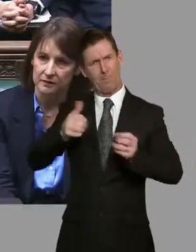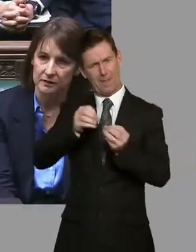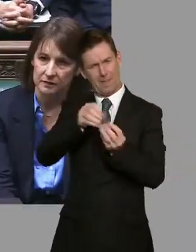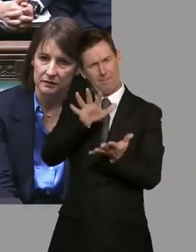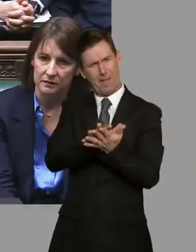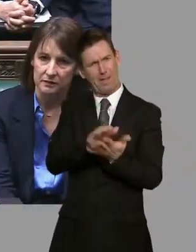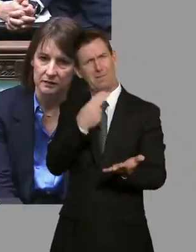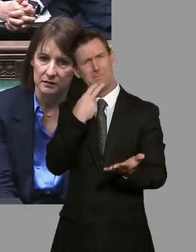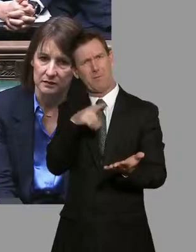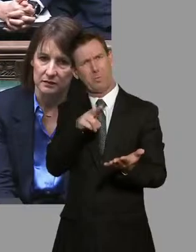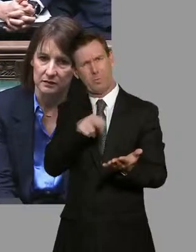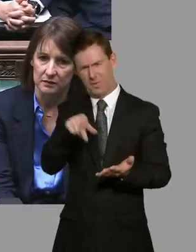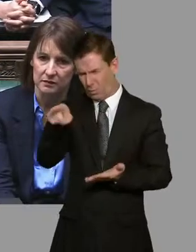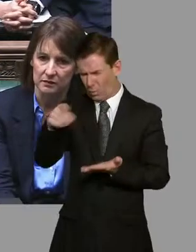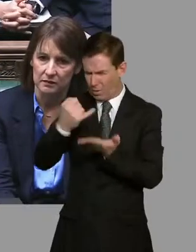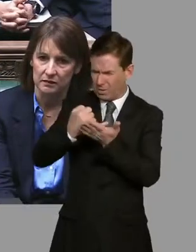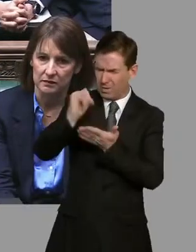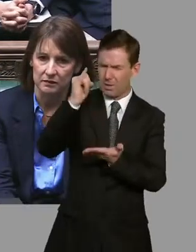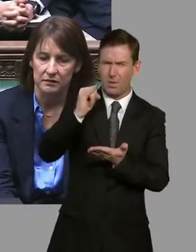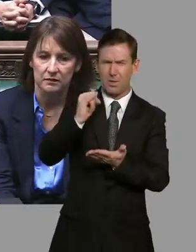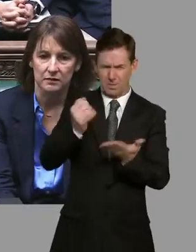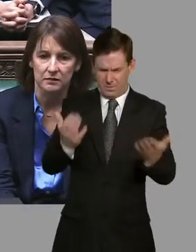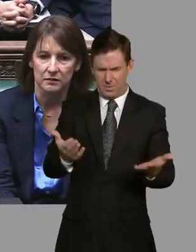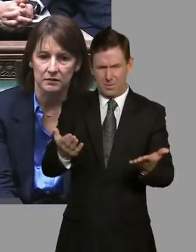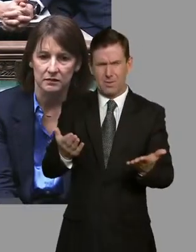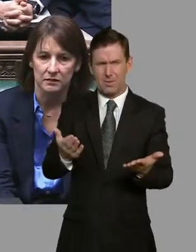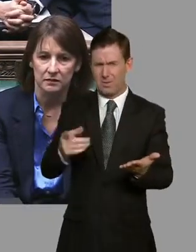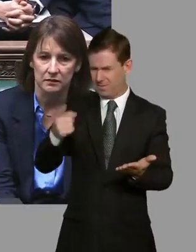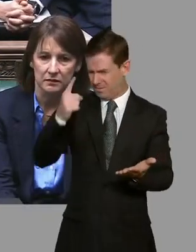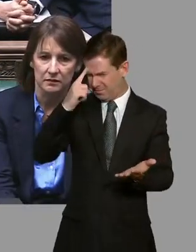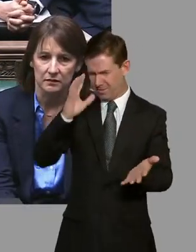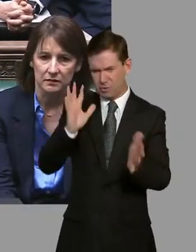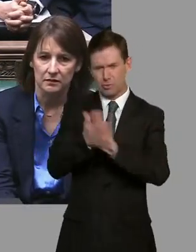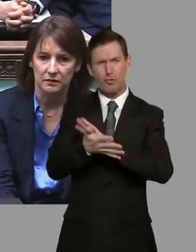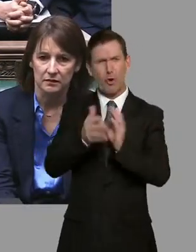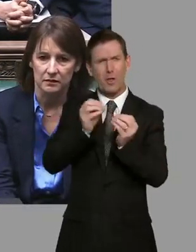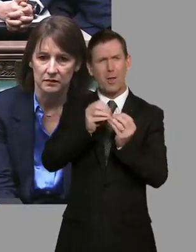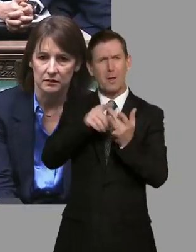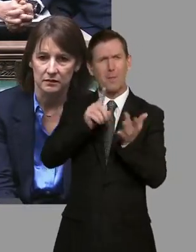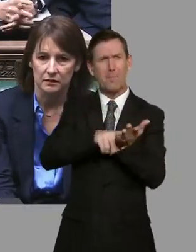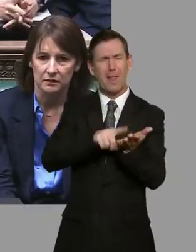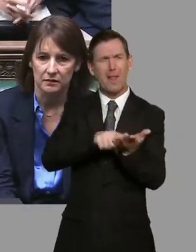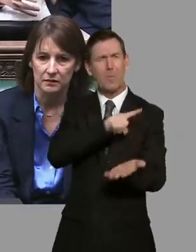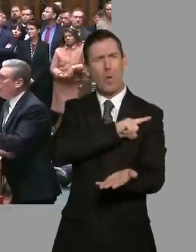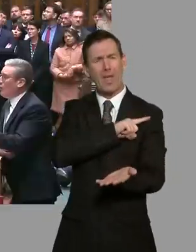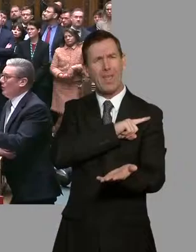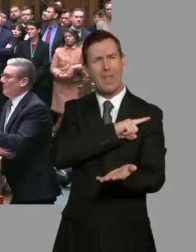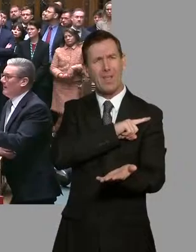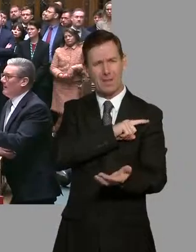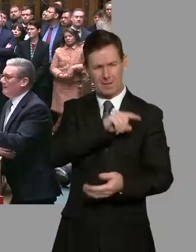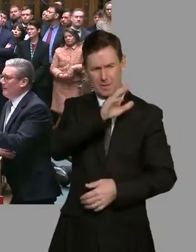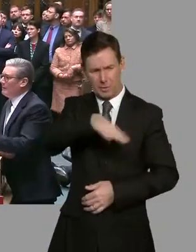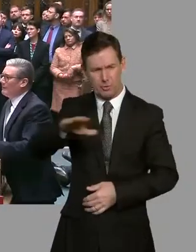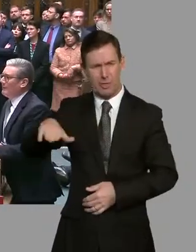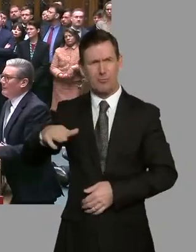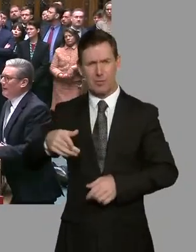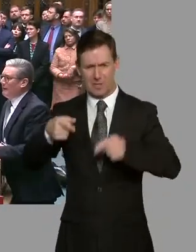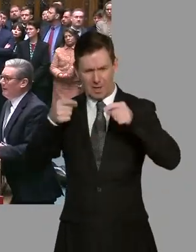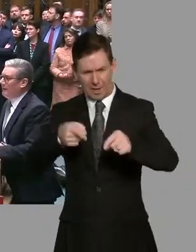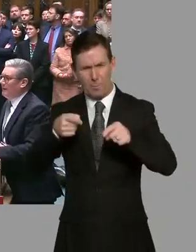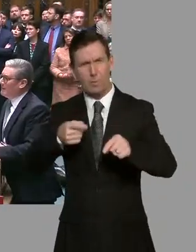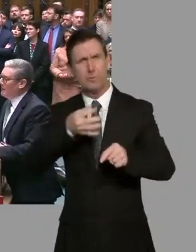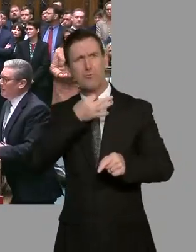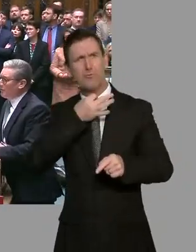kill the bill. It will stop those provisions for children exposed at risk today. I implore them, vote for